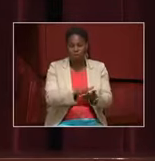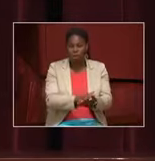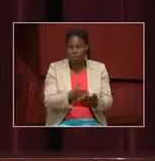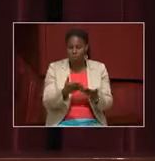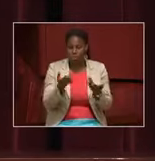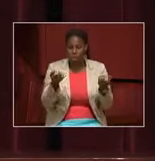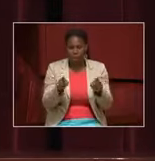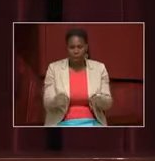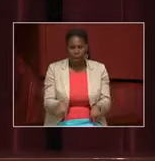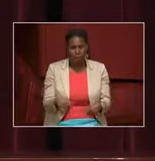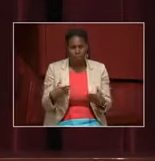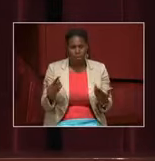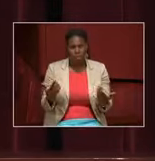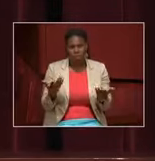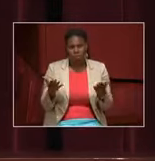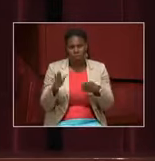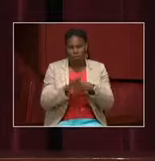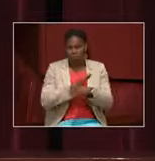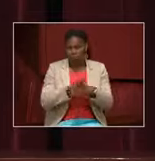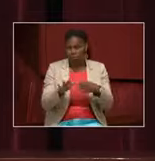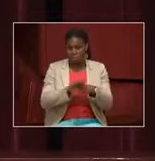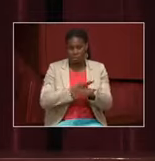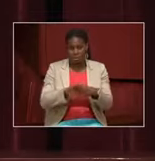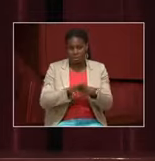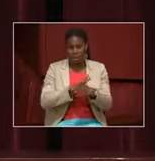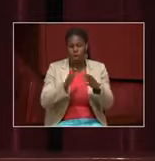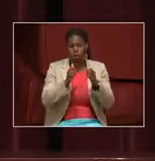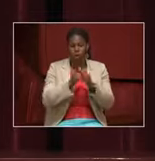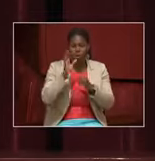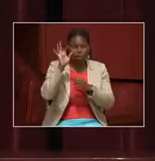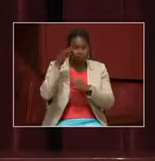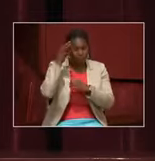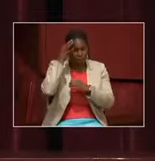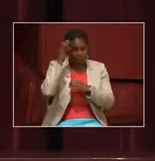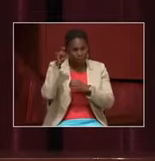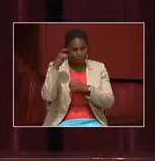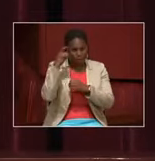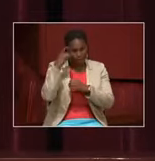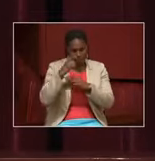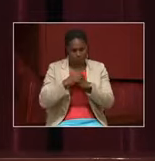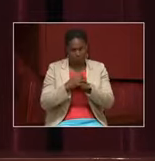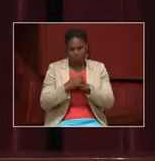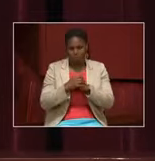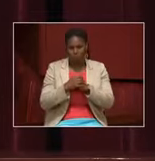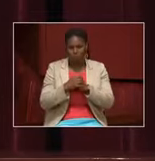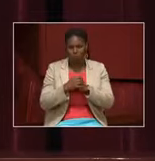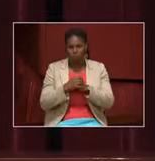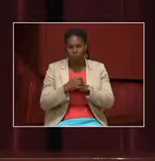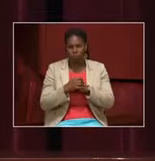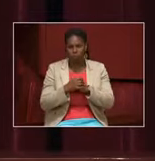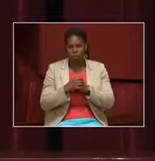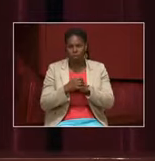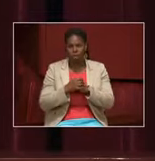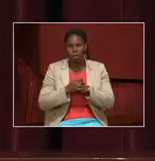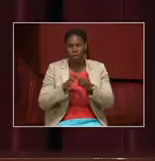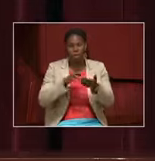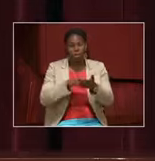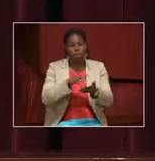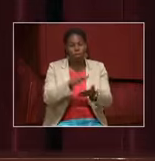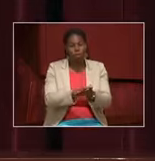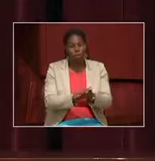created during the course of business with the federal government. Simply stated, the records